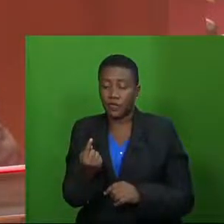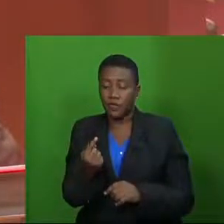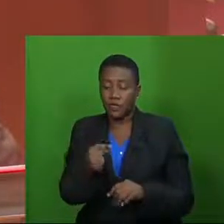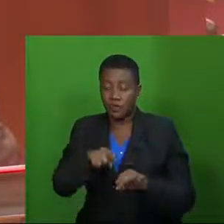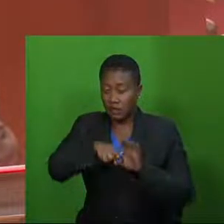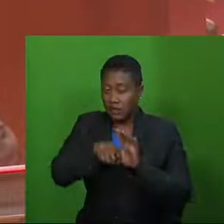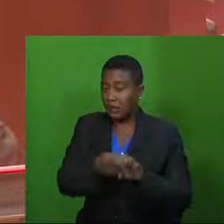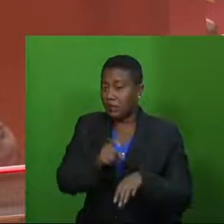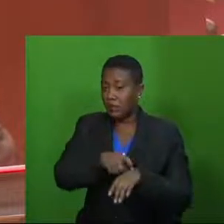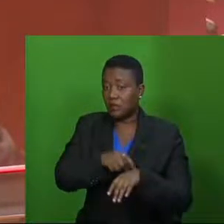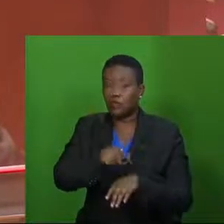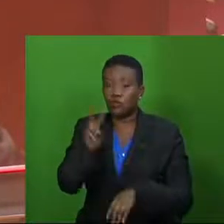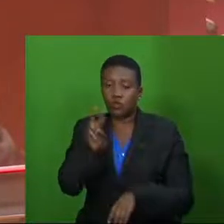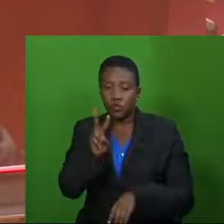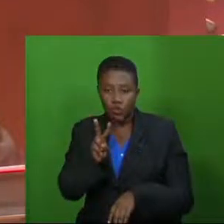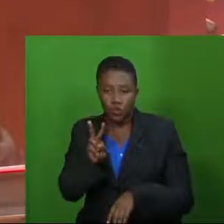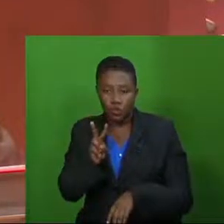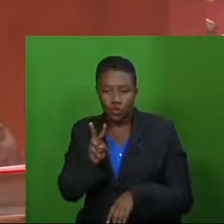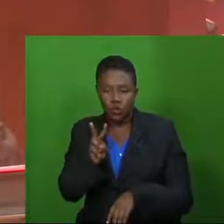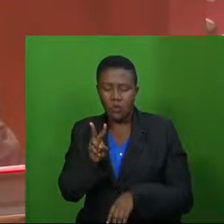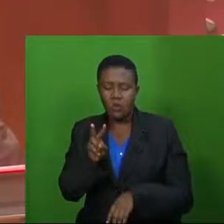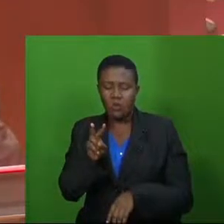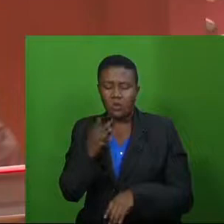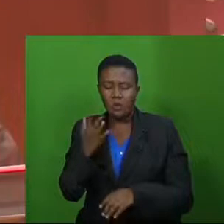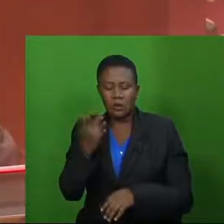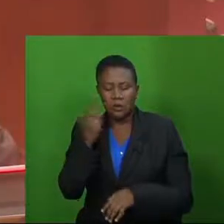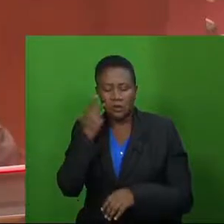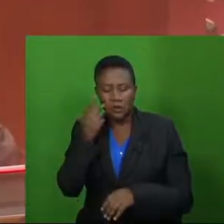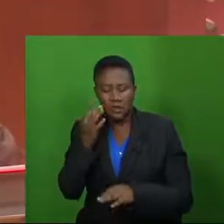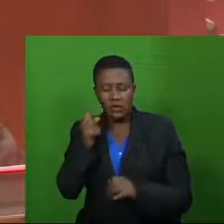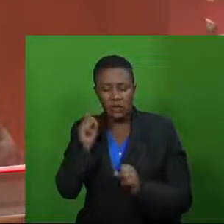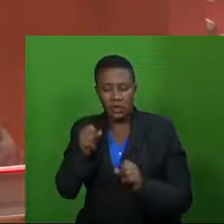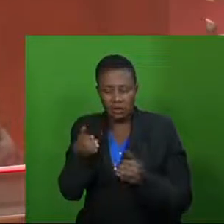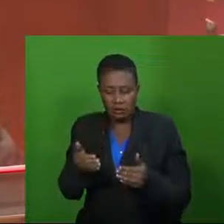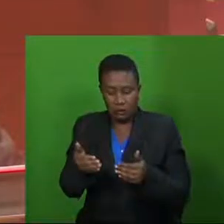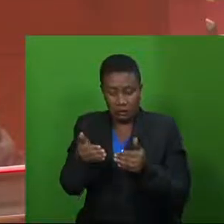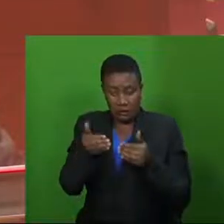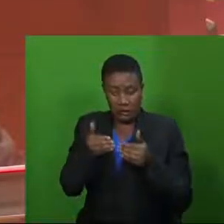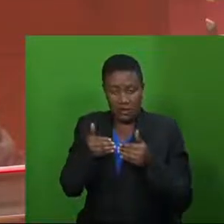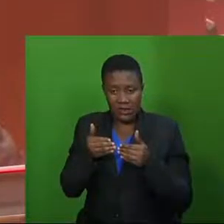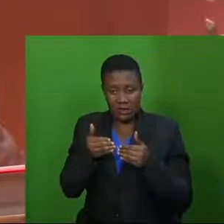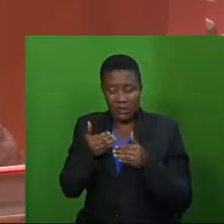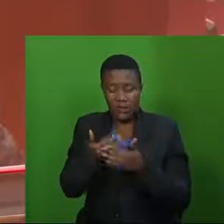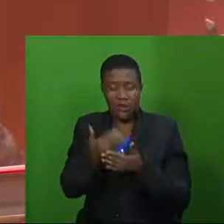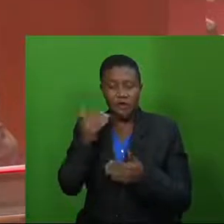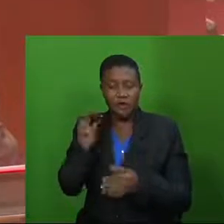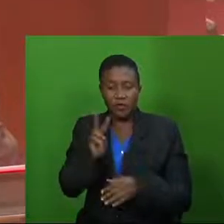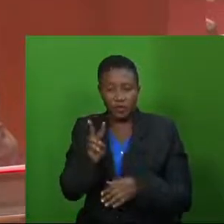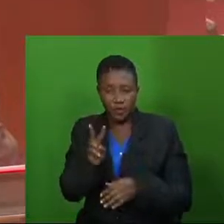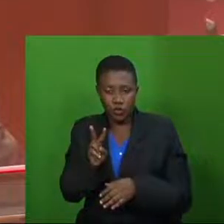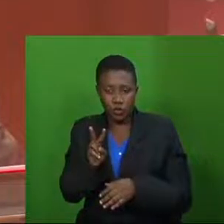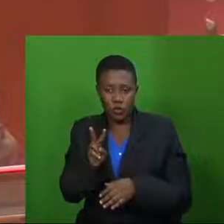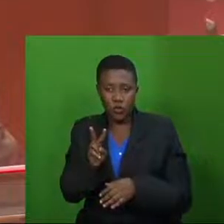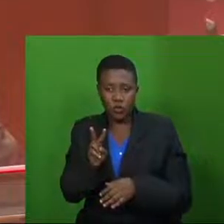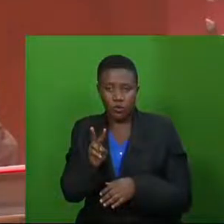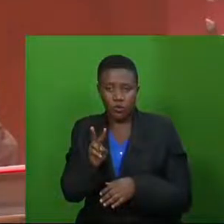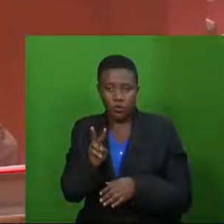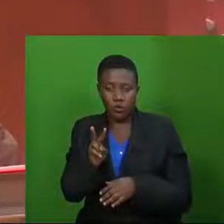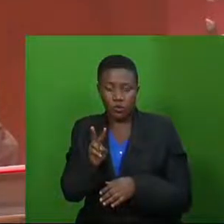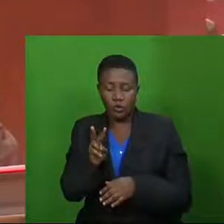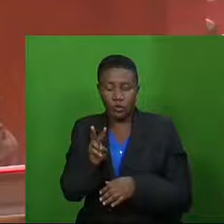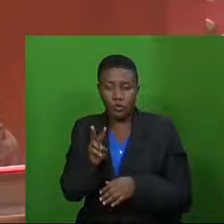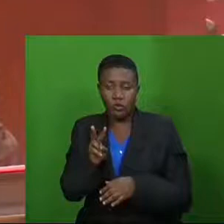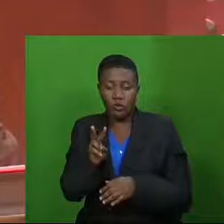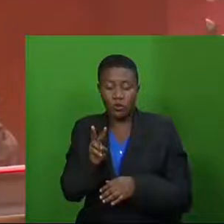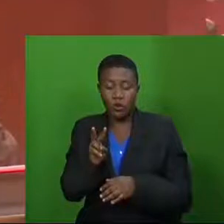o'clock. I will see if we can even bring it forward a bit so that because it's not a minister, the lead